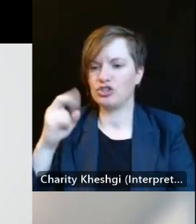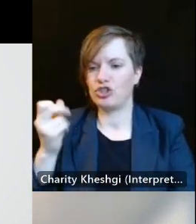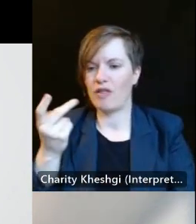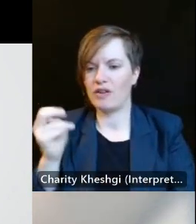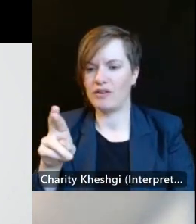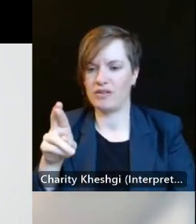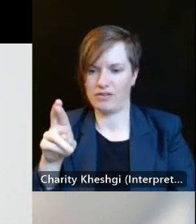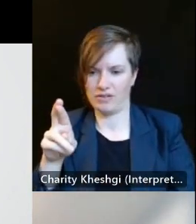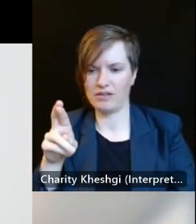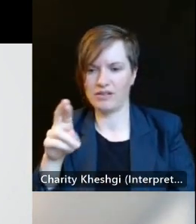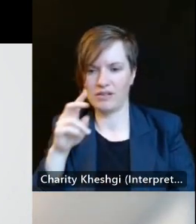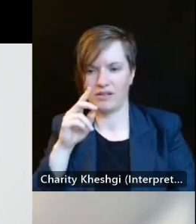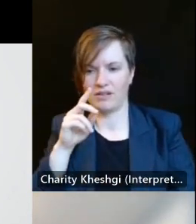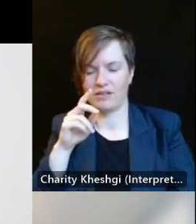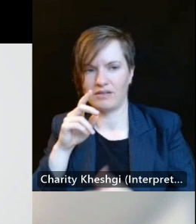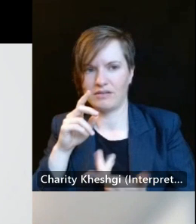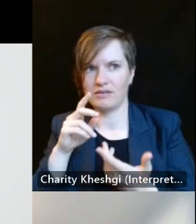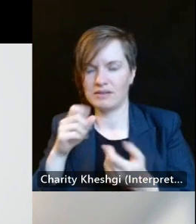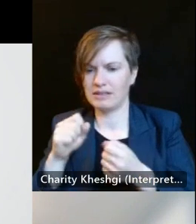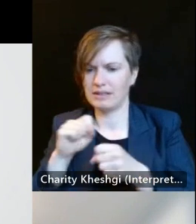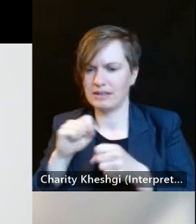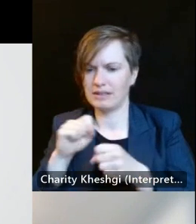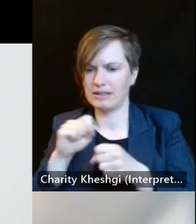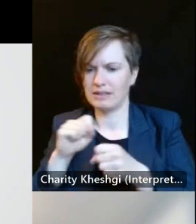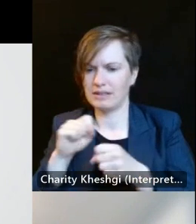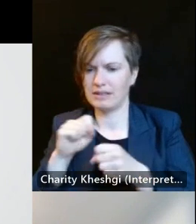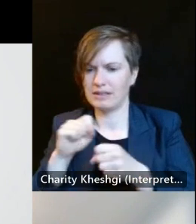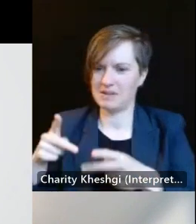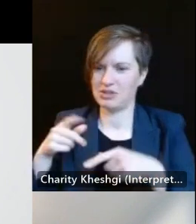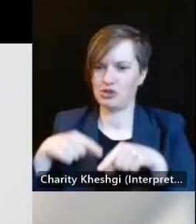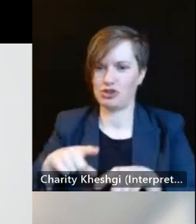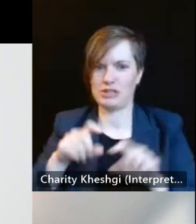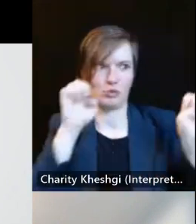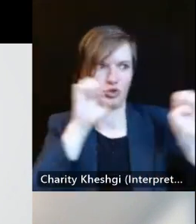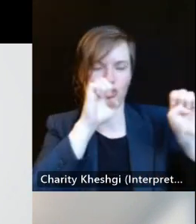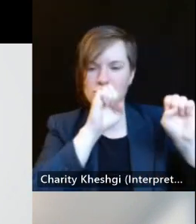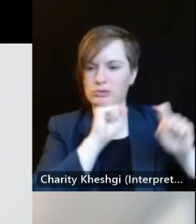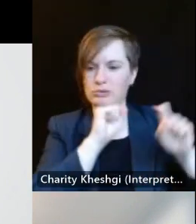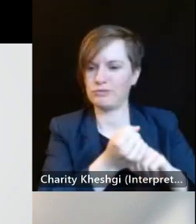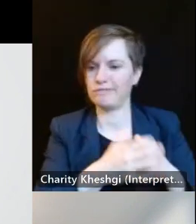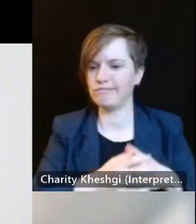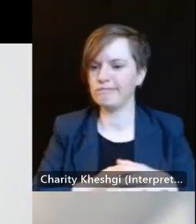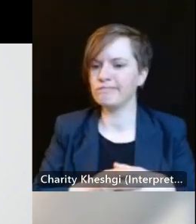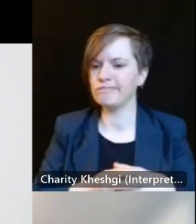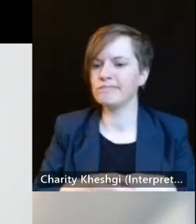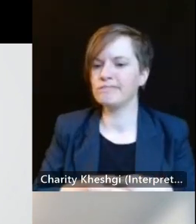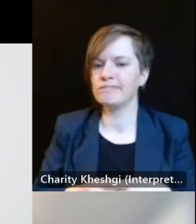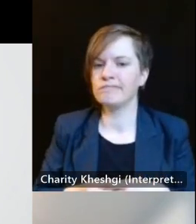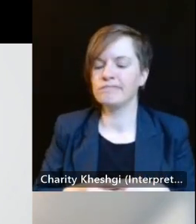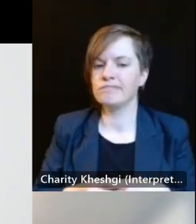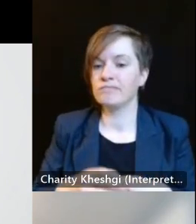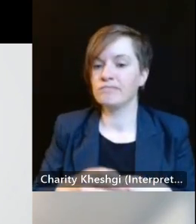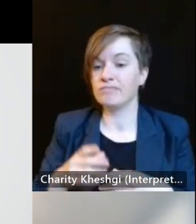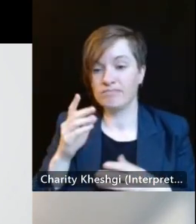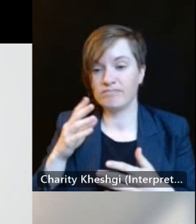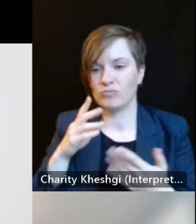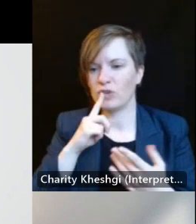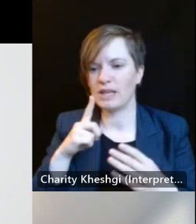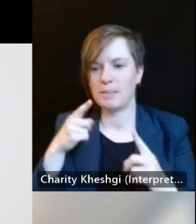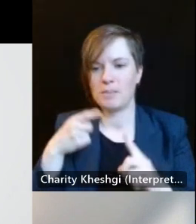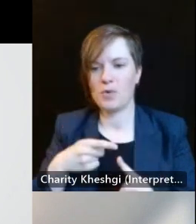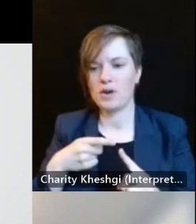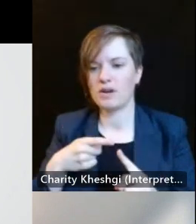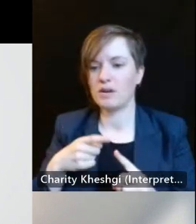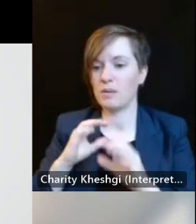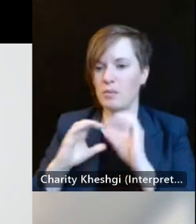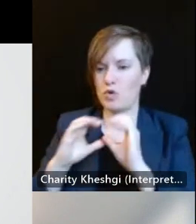situations. Again, the bottom line is the communication method must be effective. So you do need to